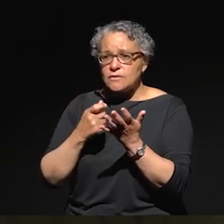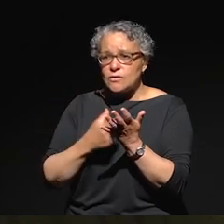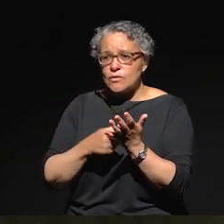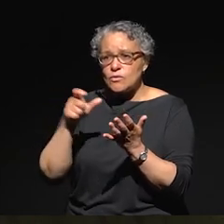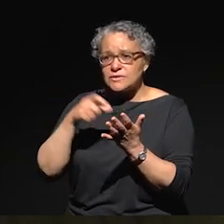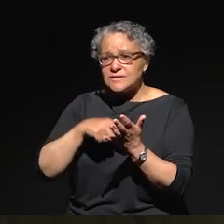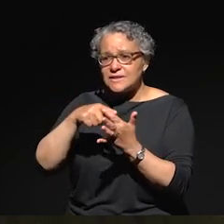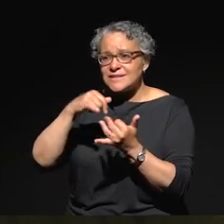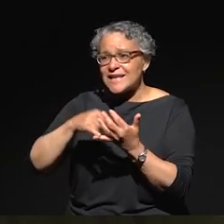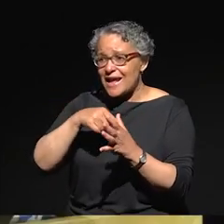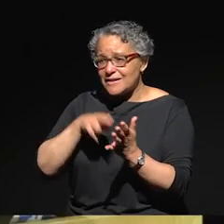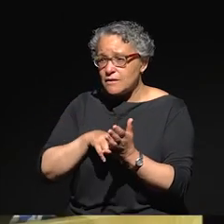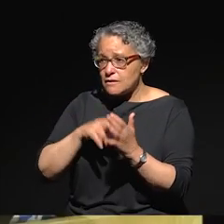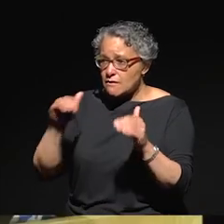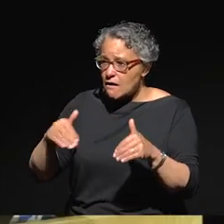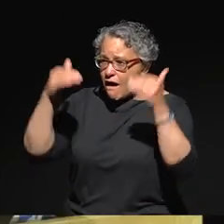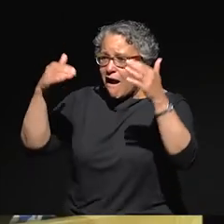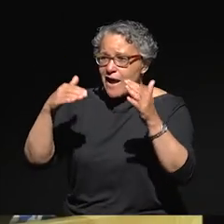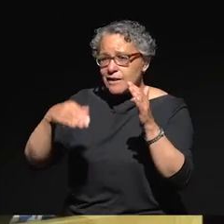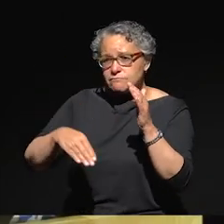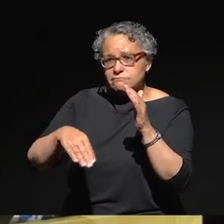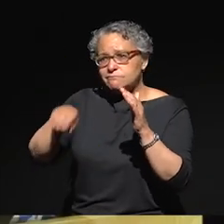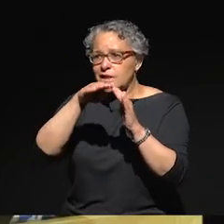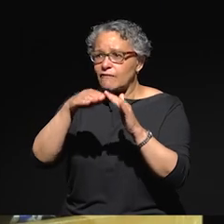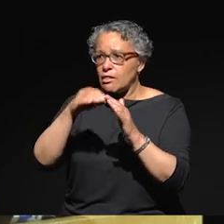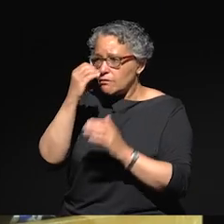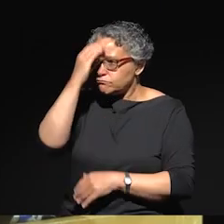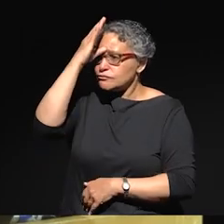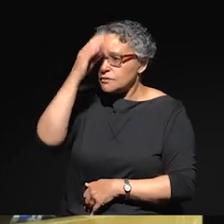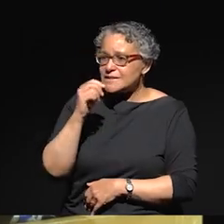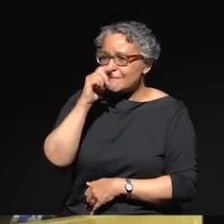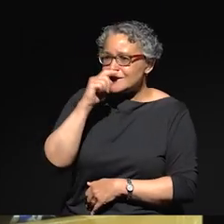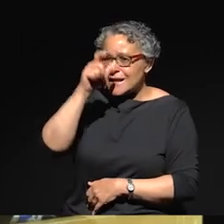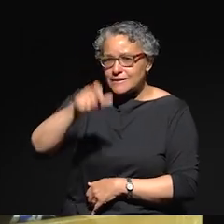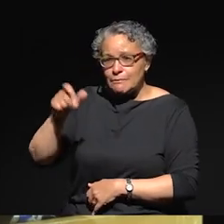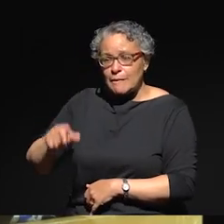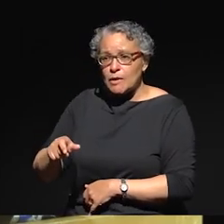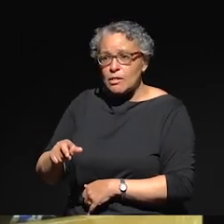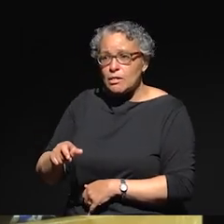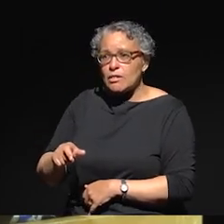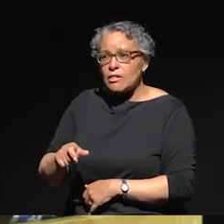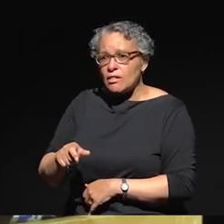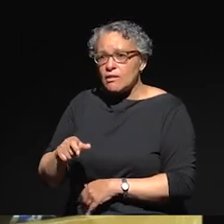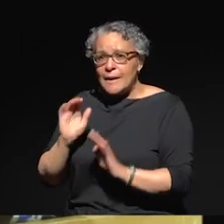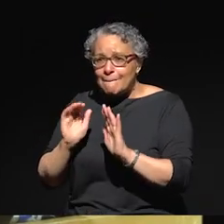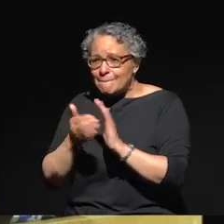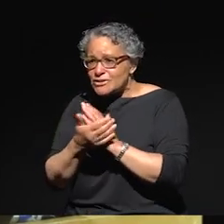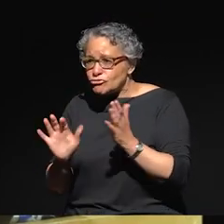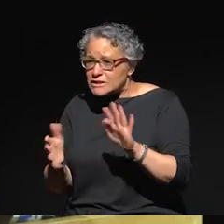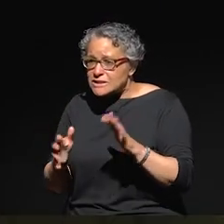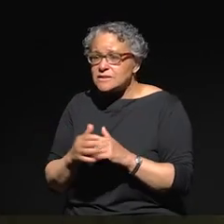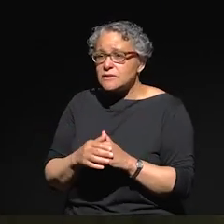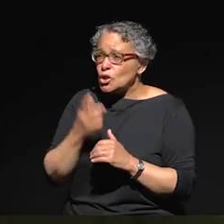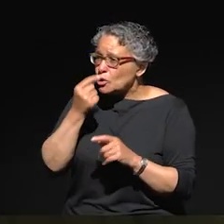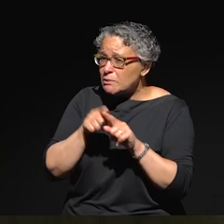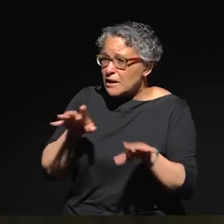were very admired and intellectually sophisticated and had a clientele amongst the great and the good and so on. It could be something like that. It's a